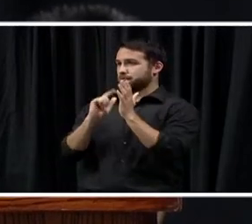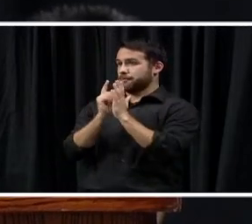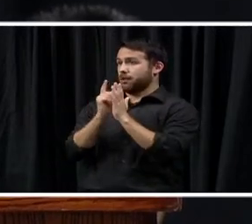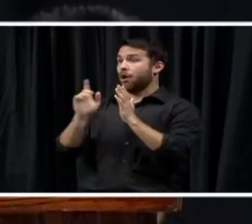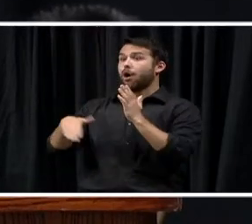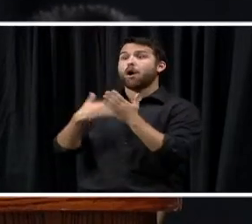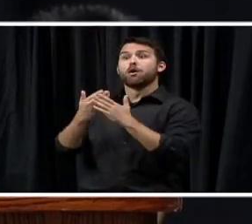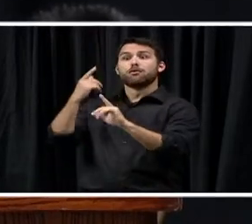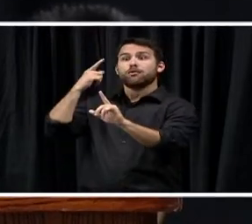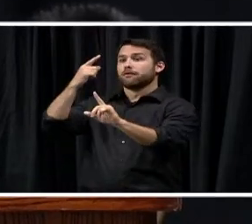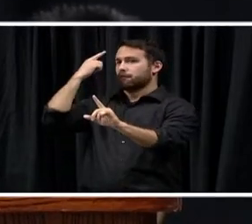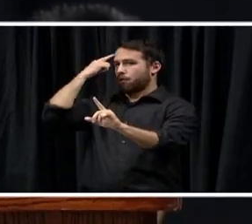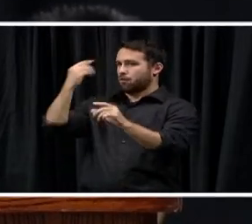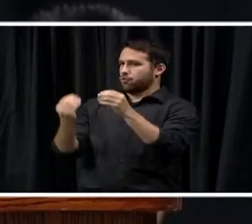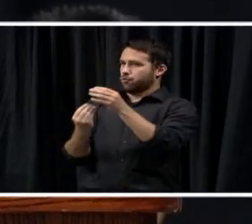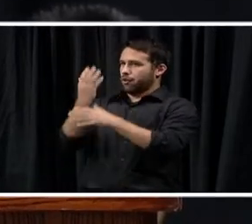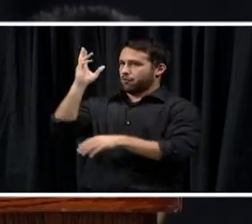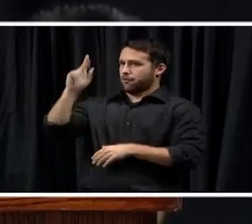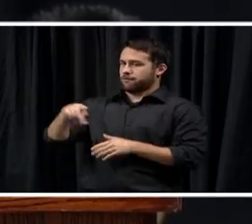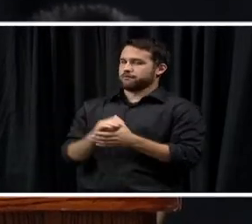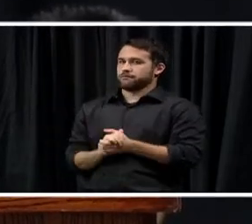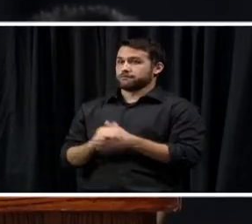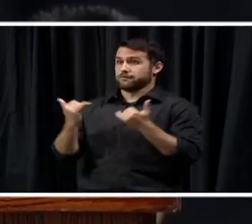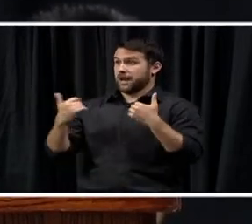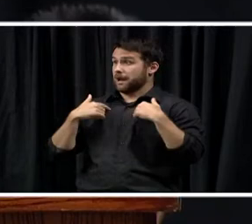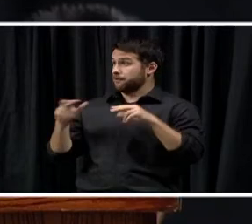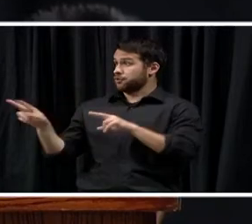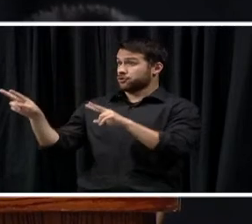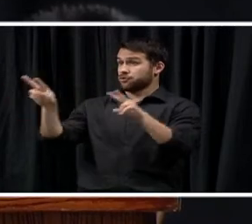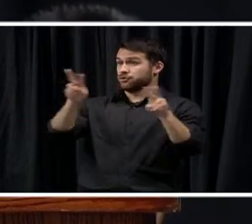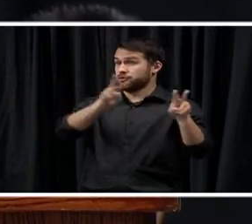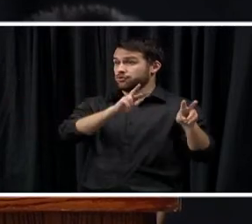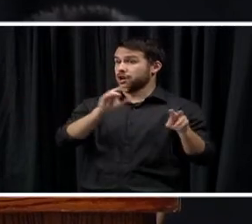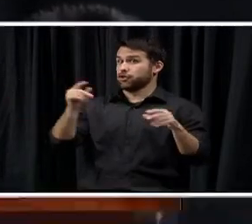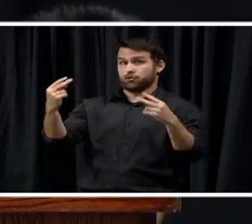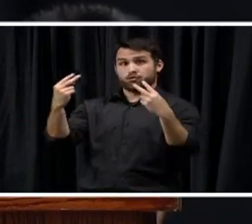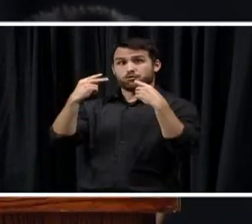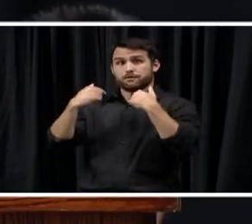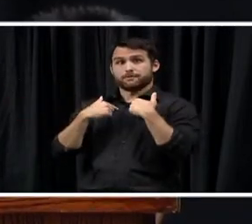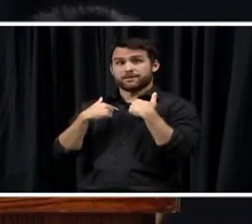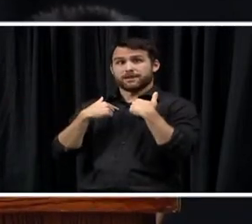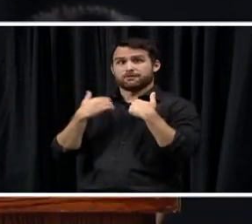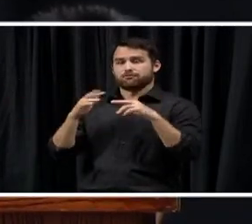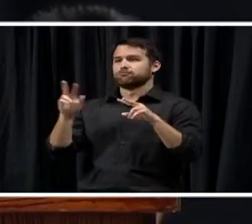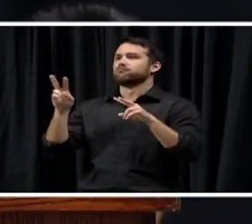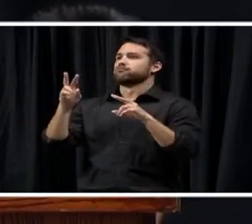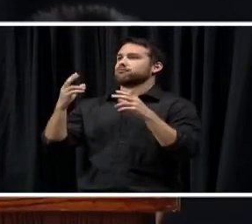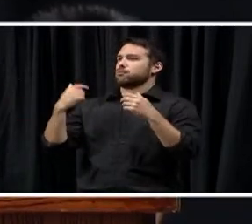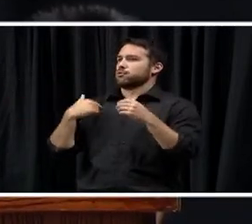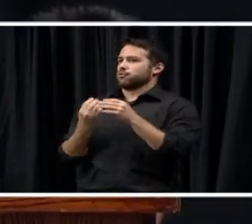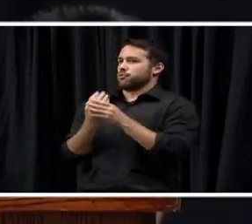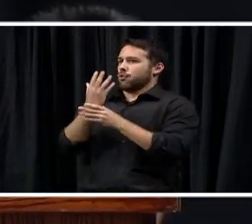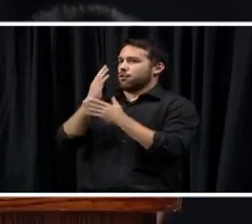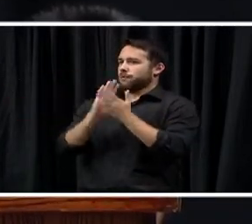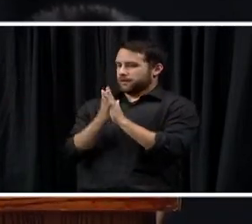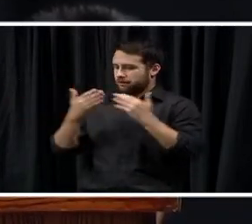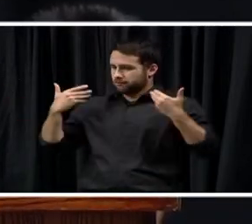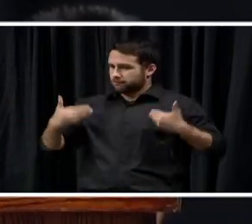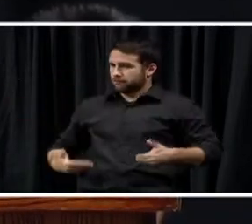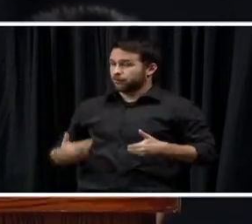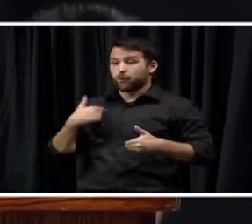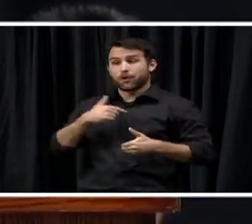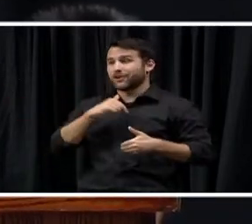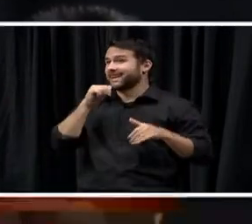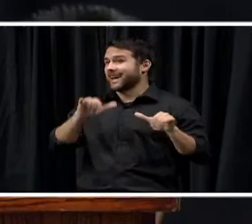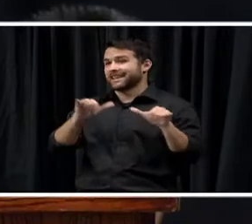of growing up. So here I am, looking at you and you at me, admiring the people we have grown into. We are not the